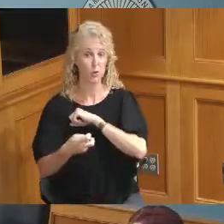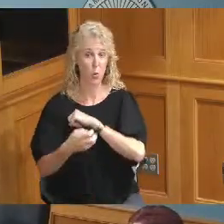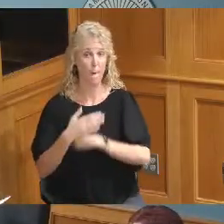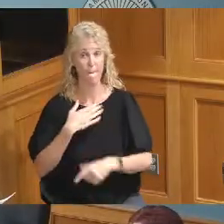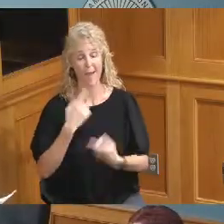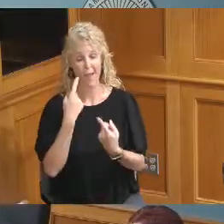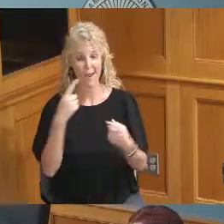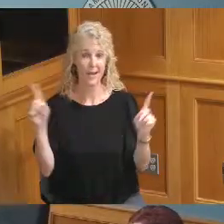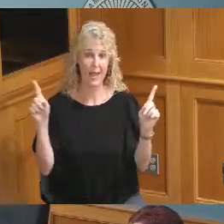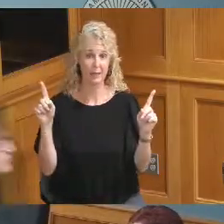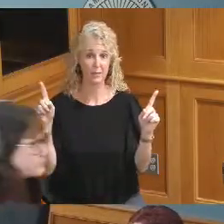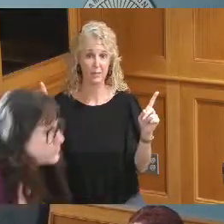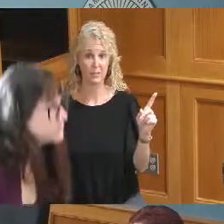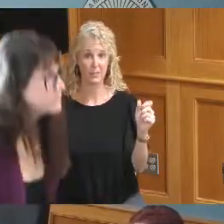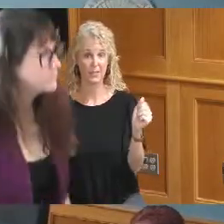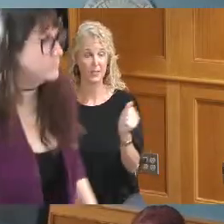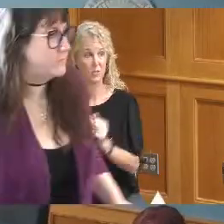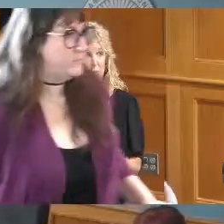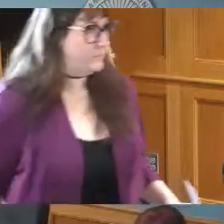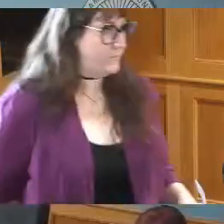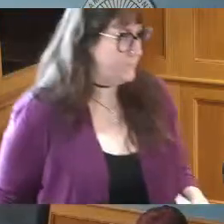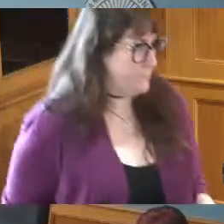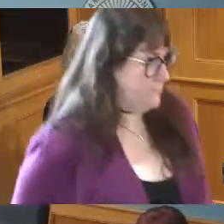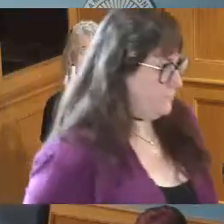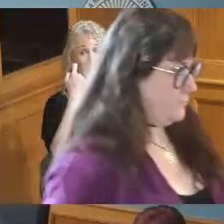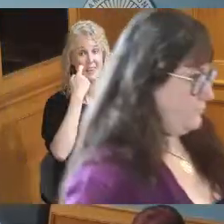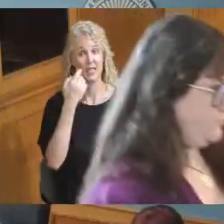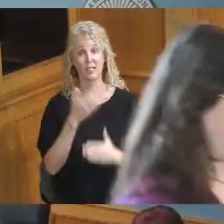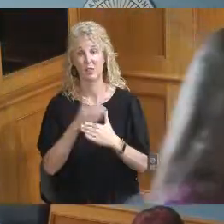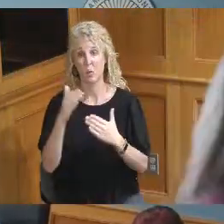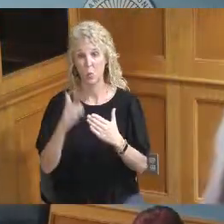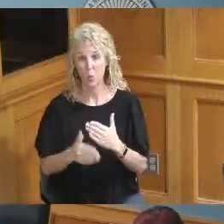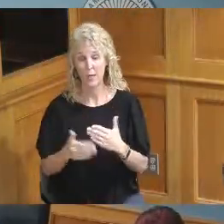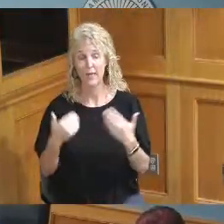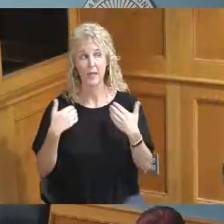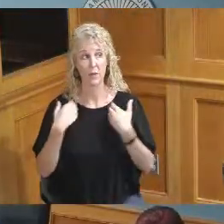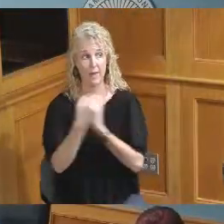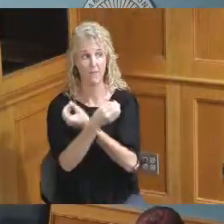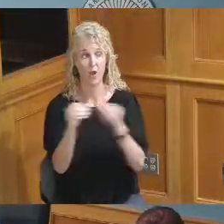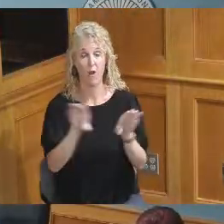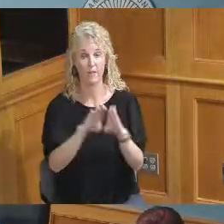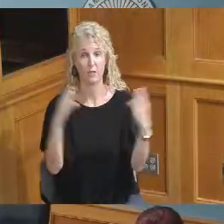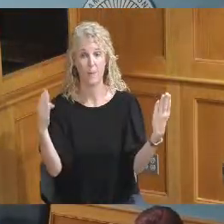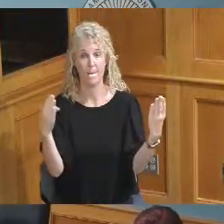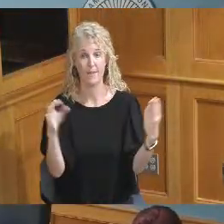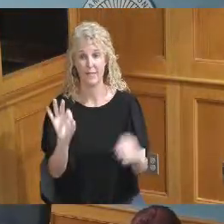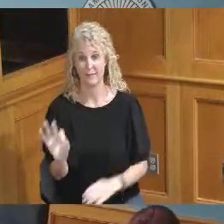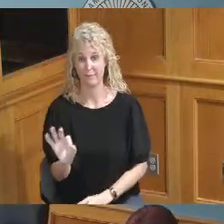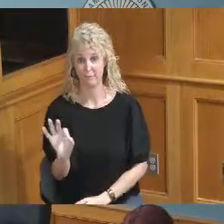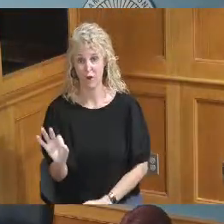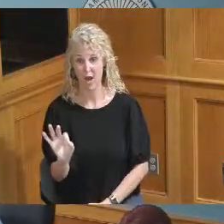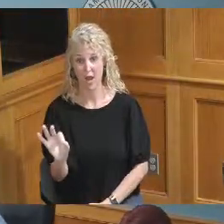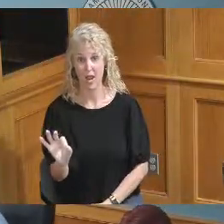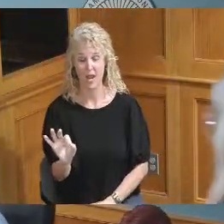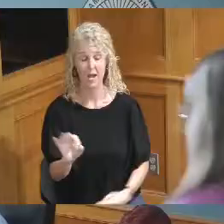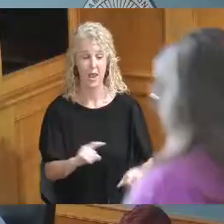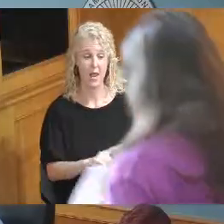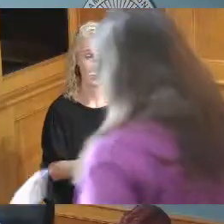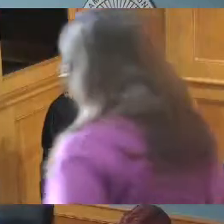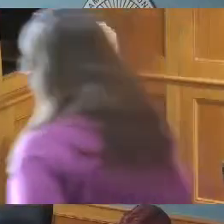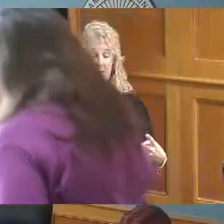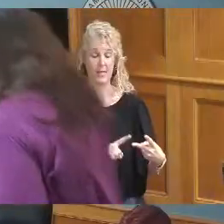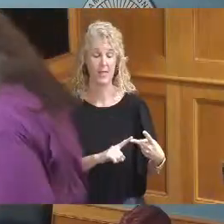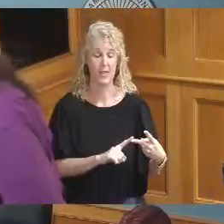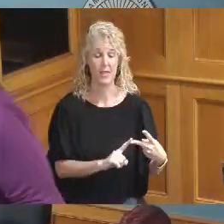you, on the events of this weekend. We've got the satellite office opening on Friday, Tots to Teens on Saturday, so